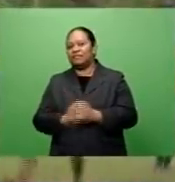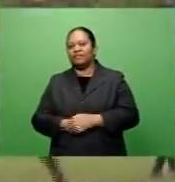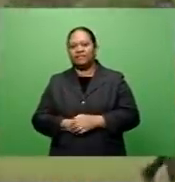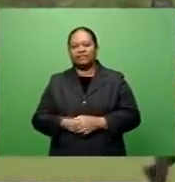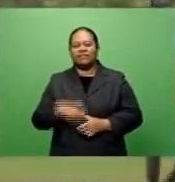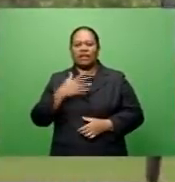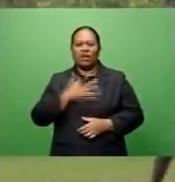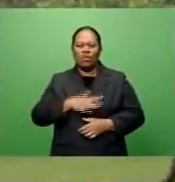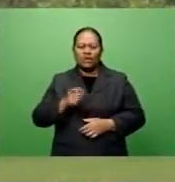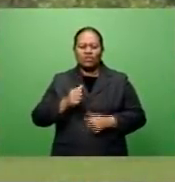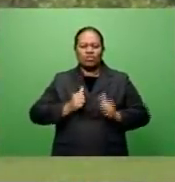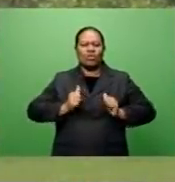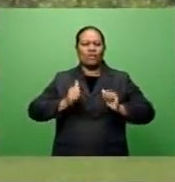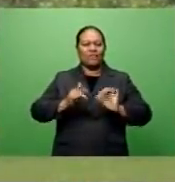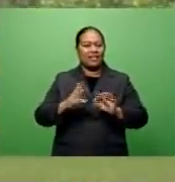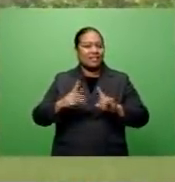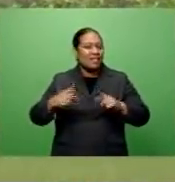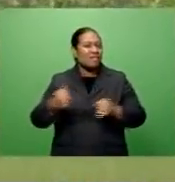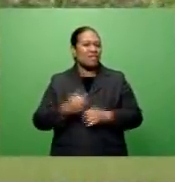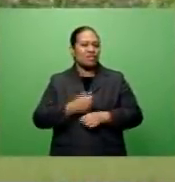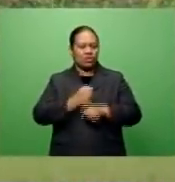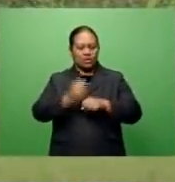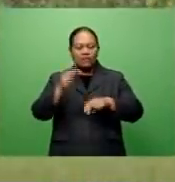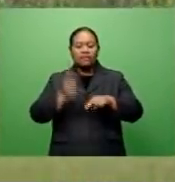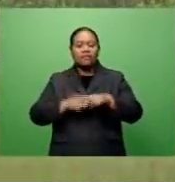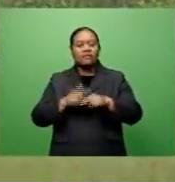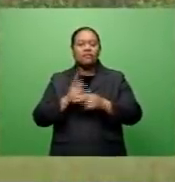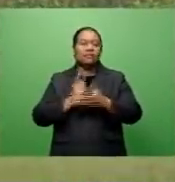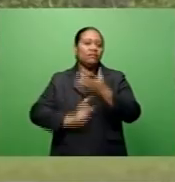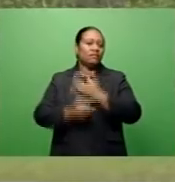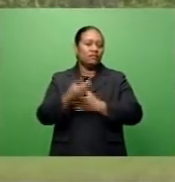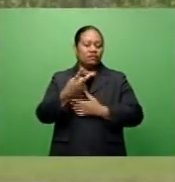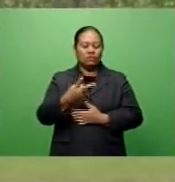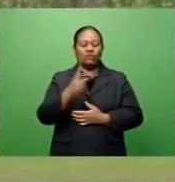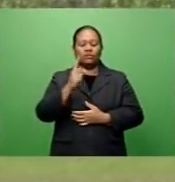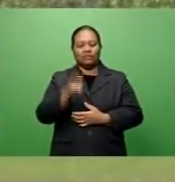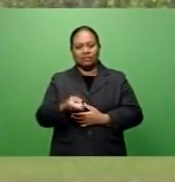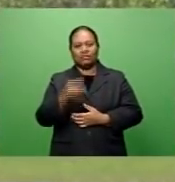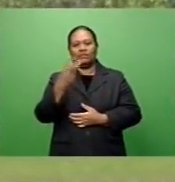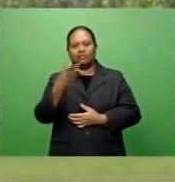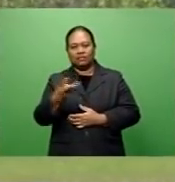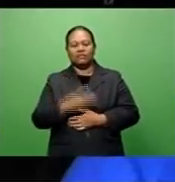and accomplish something my grandfather did. In 2003, he coached